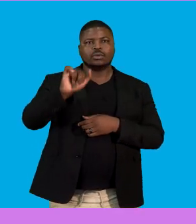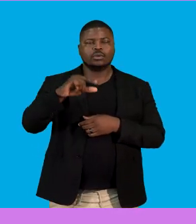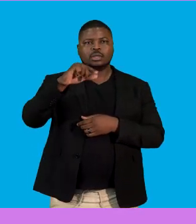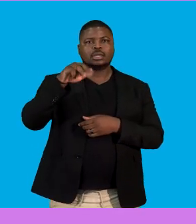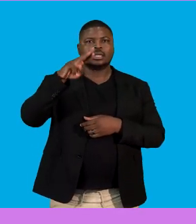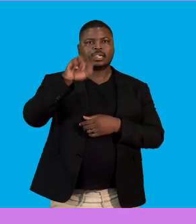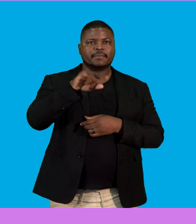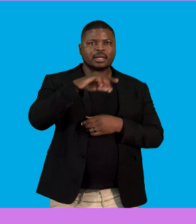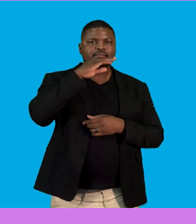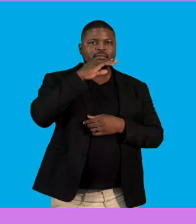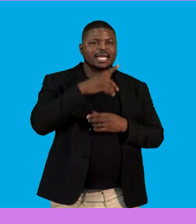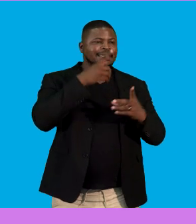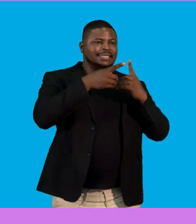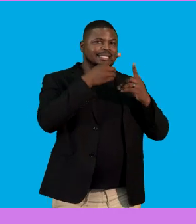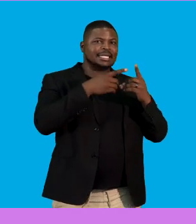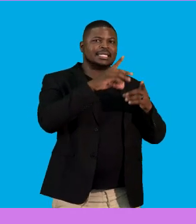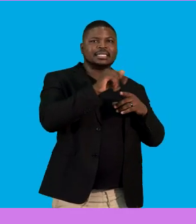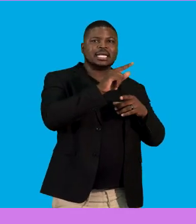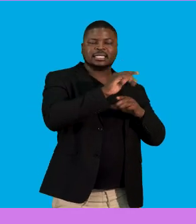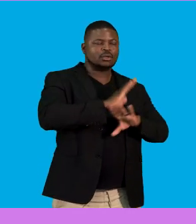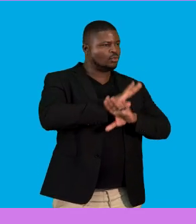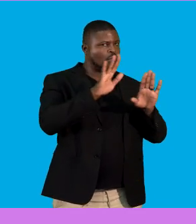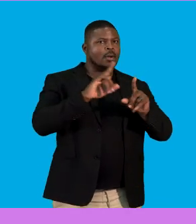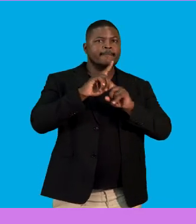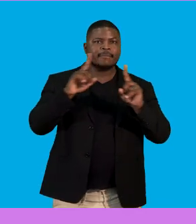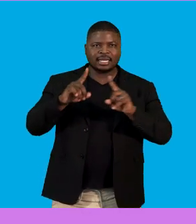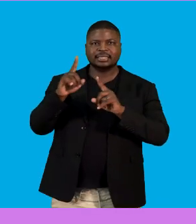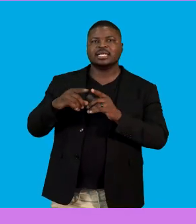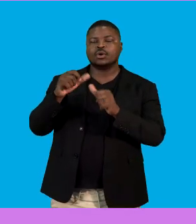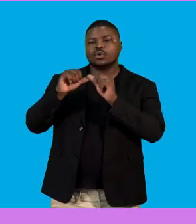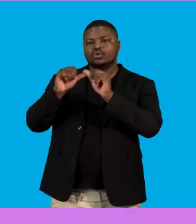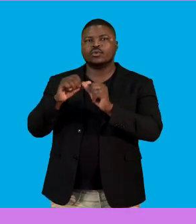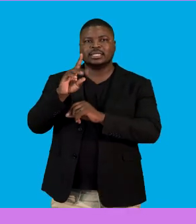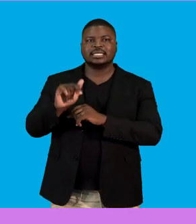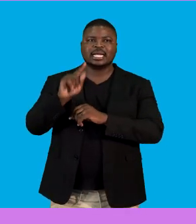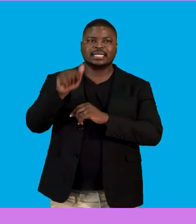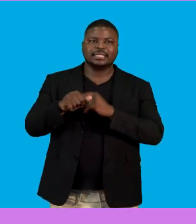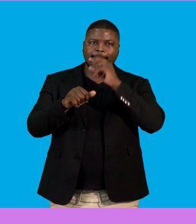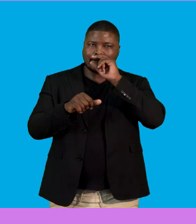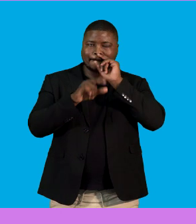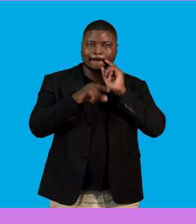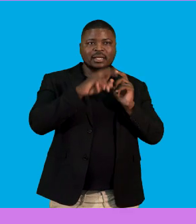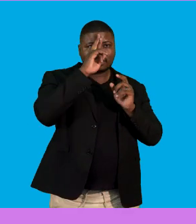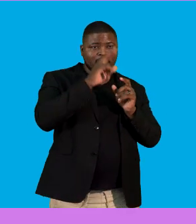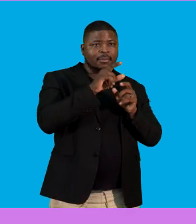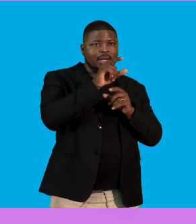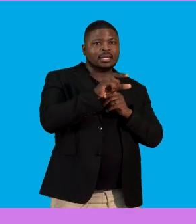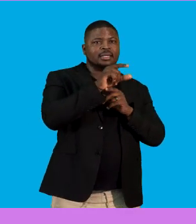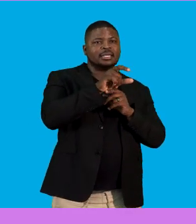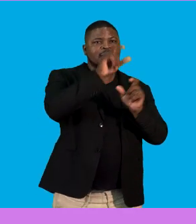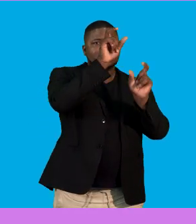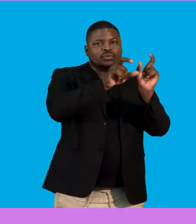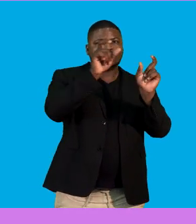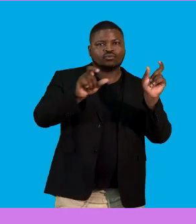data, not discrete. So you can never represent discrete data on a histogram. Then on a histogram, there are no spaces in between the